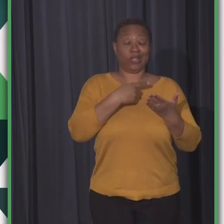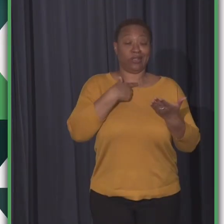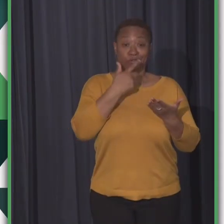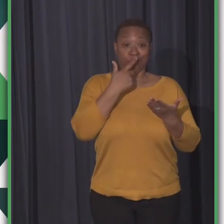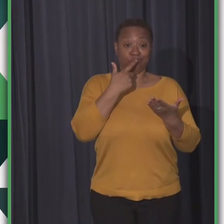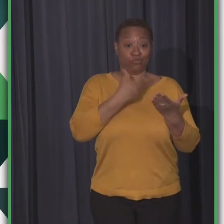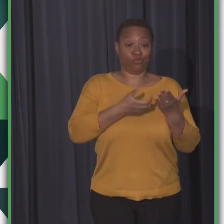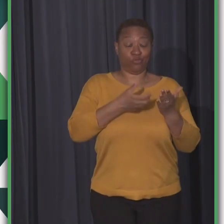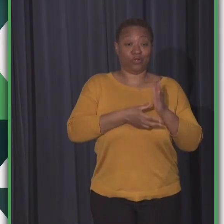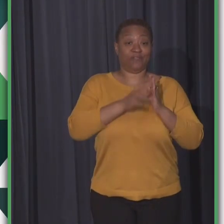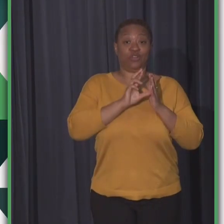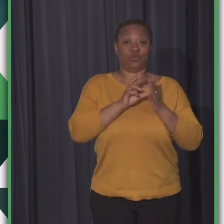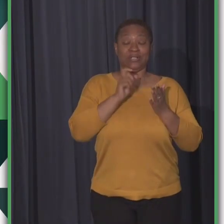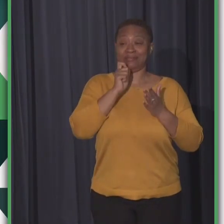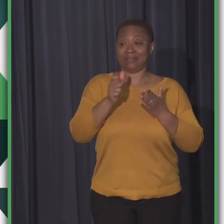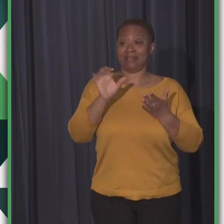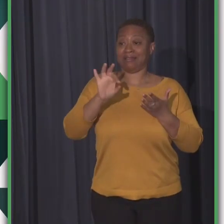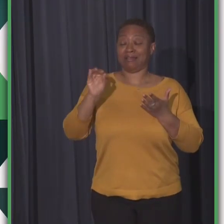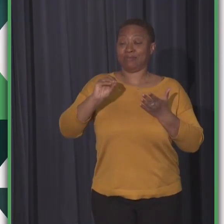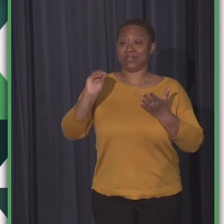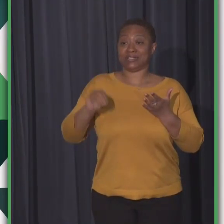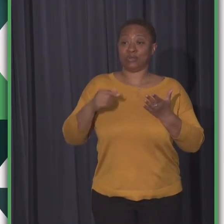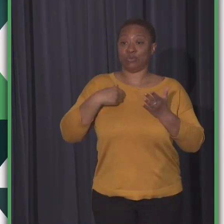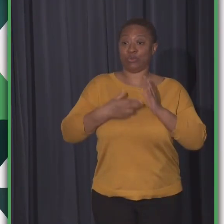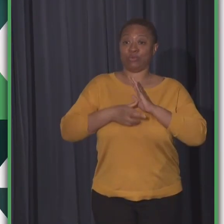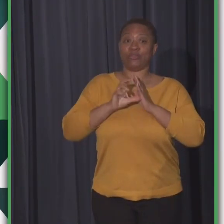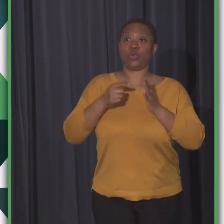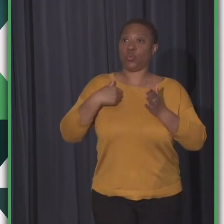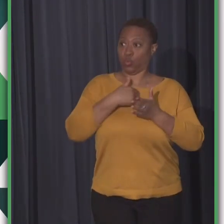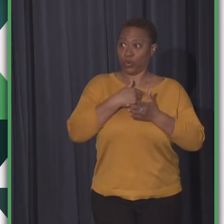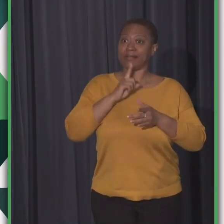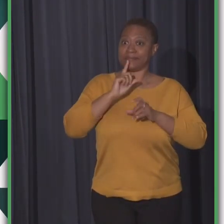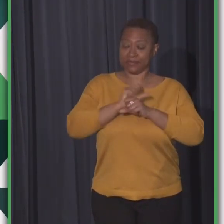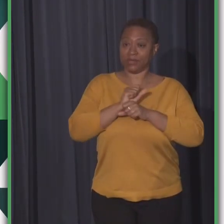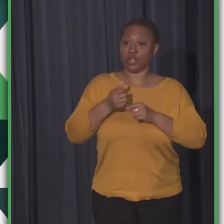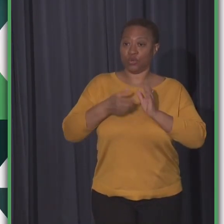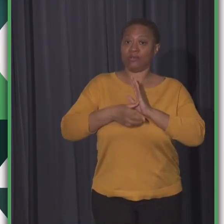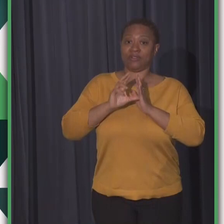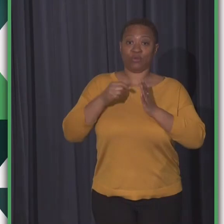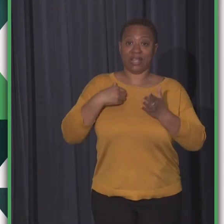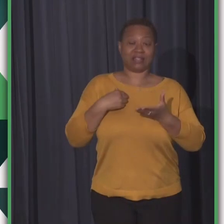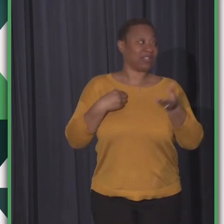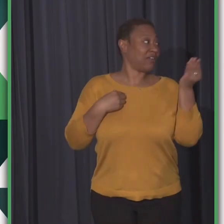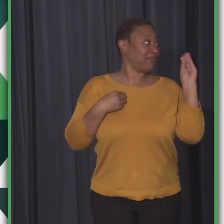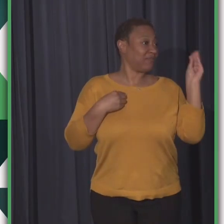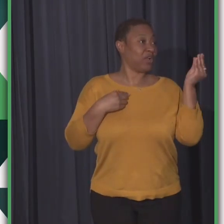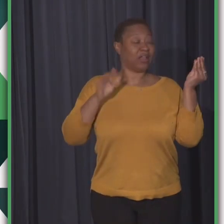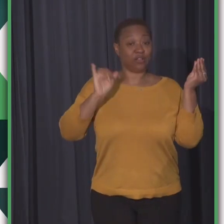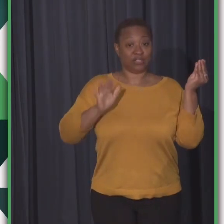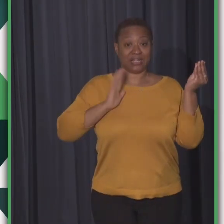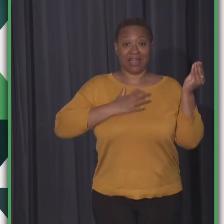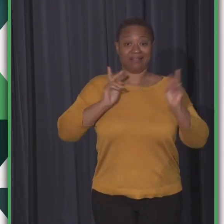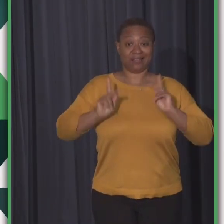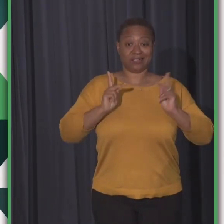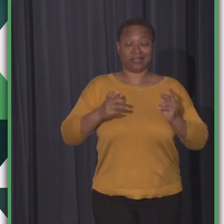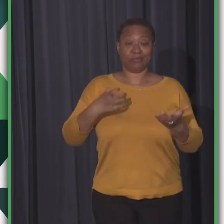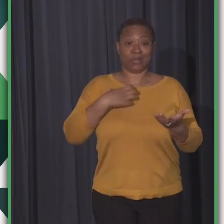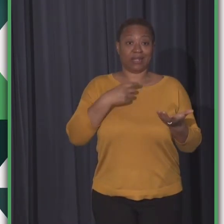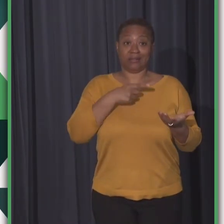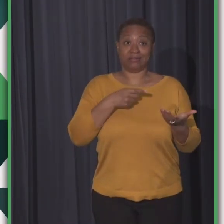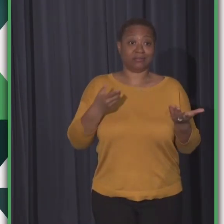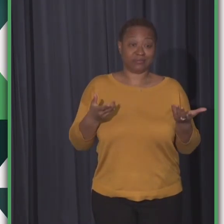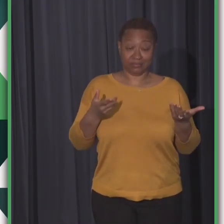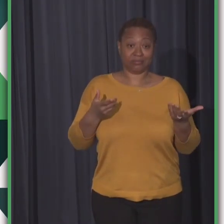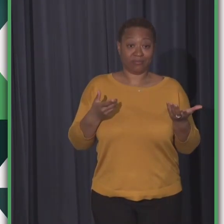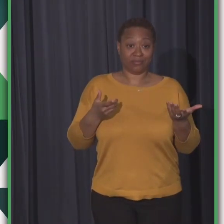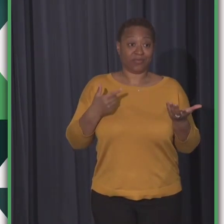rate on what we review. Because we got these folders right here. These are citizen complaints.